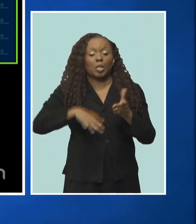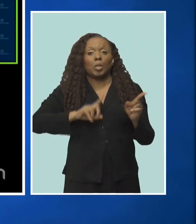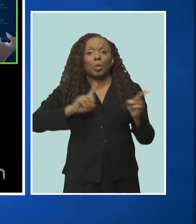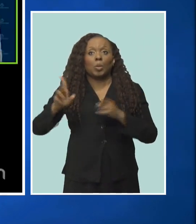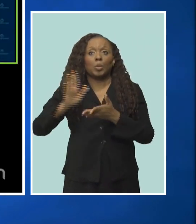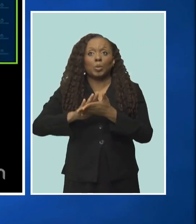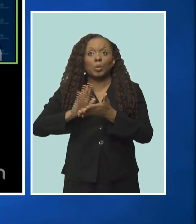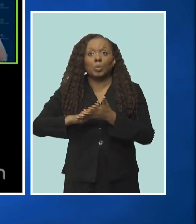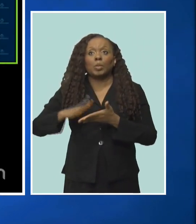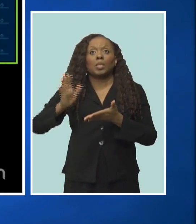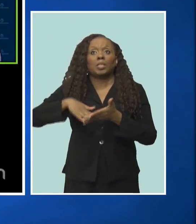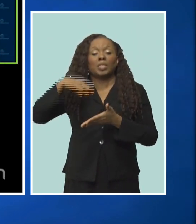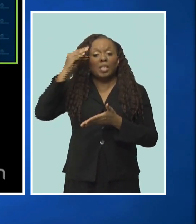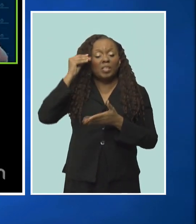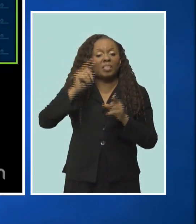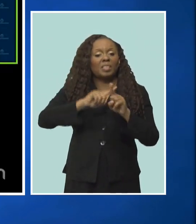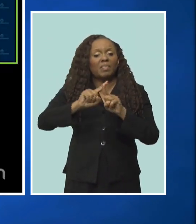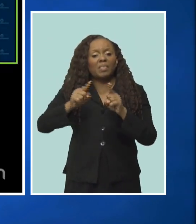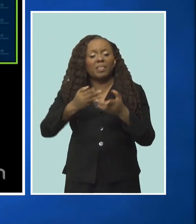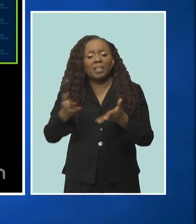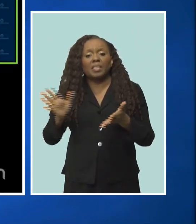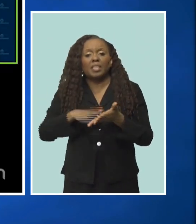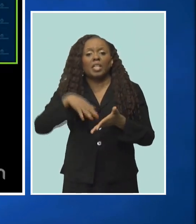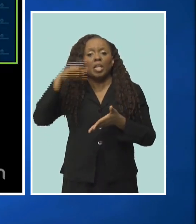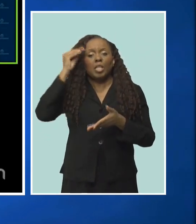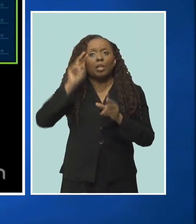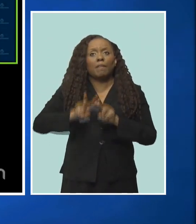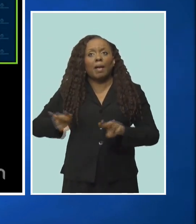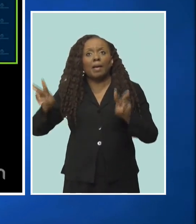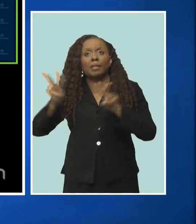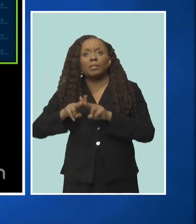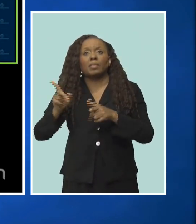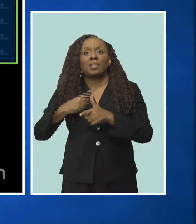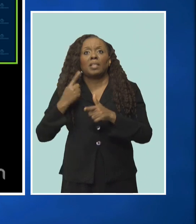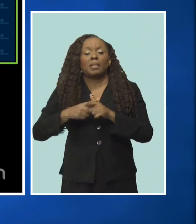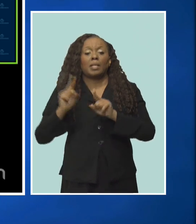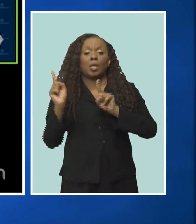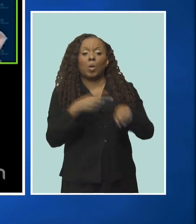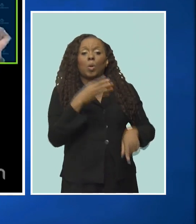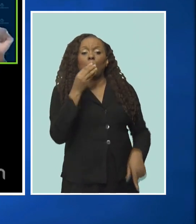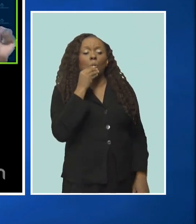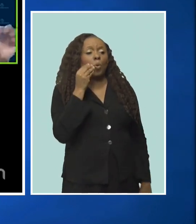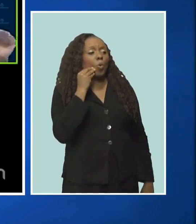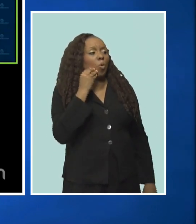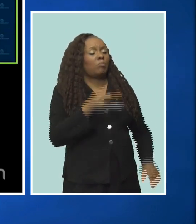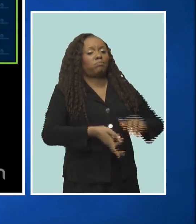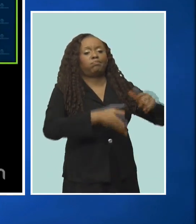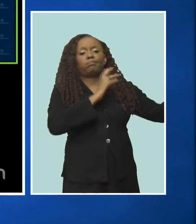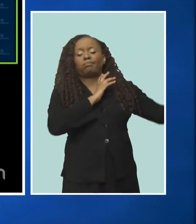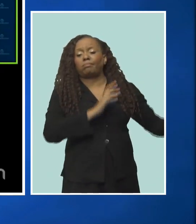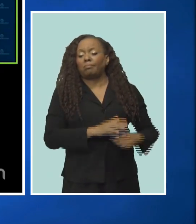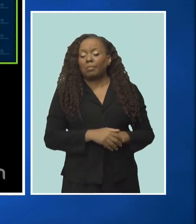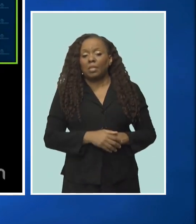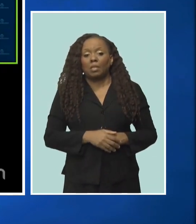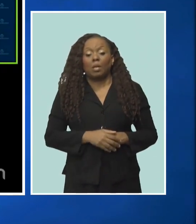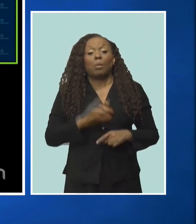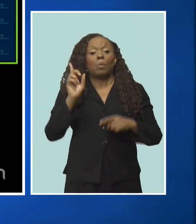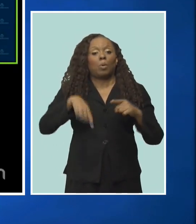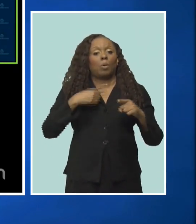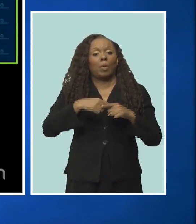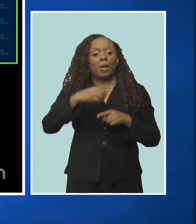they learn certain content, values, and so on. And then when they go home, these things are undone. So when parents are on